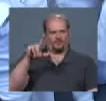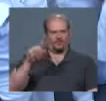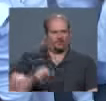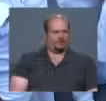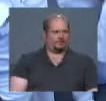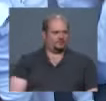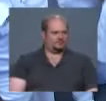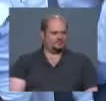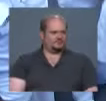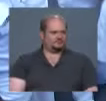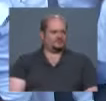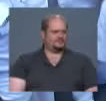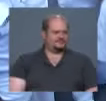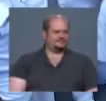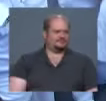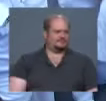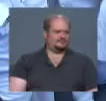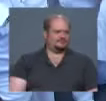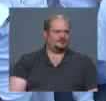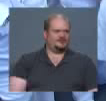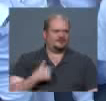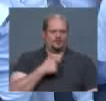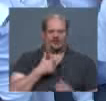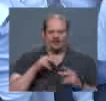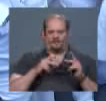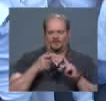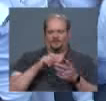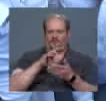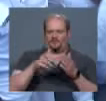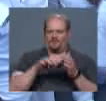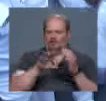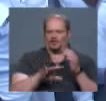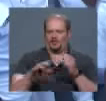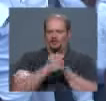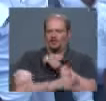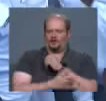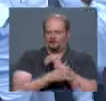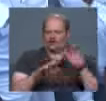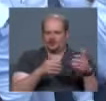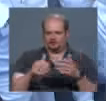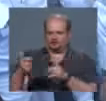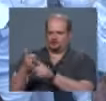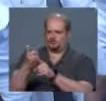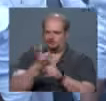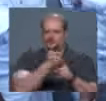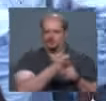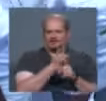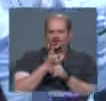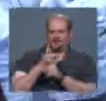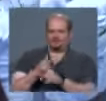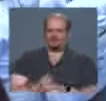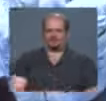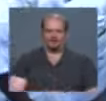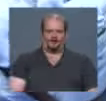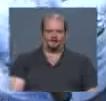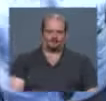You might tell them you got people from all over the country. We do. You want everybody to introduce themselves? Sure, yeah, let them all introduce themselves.